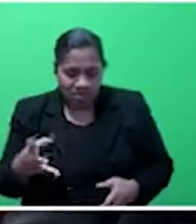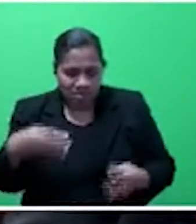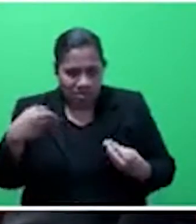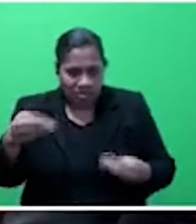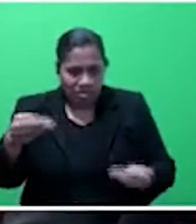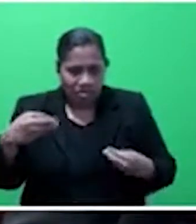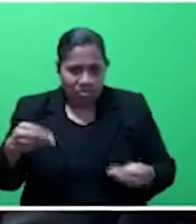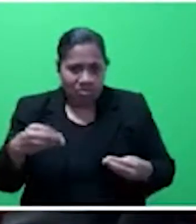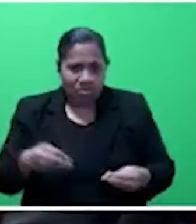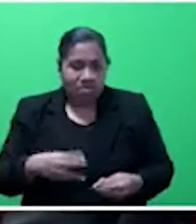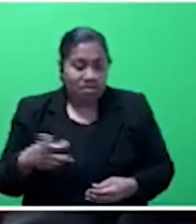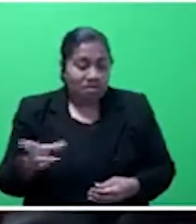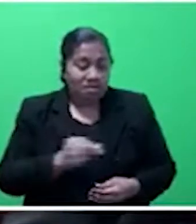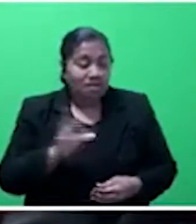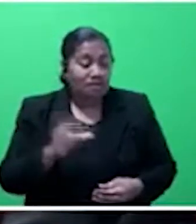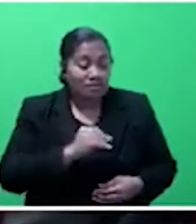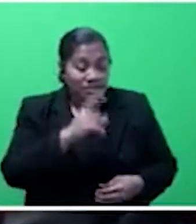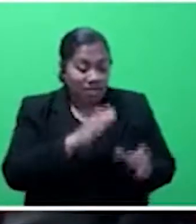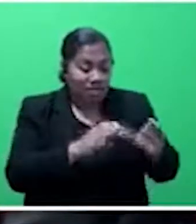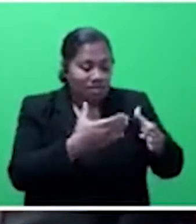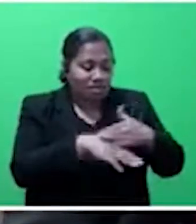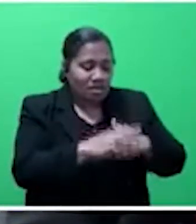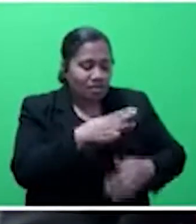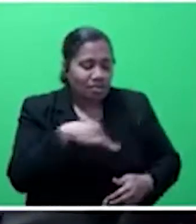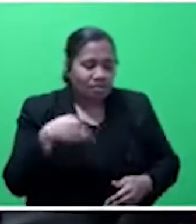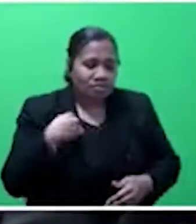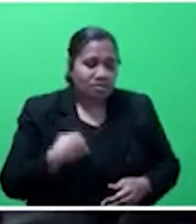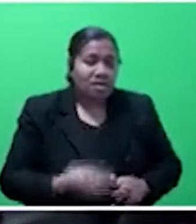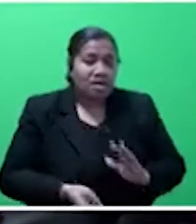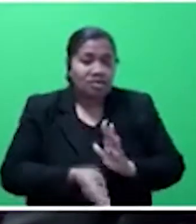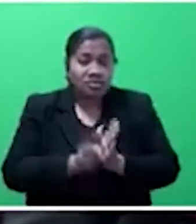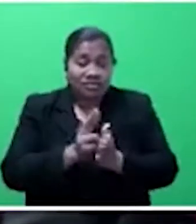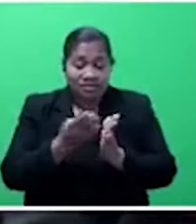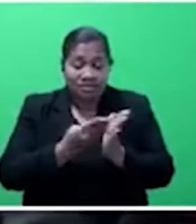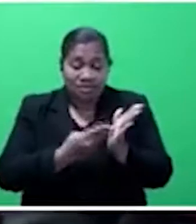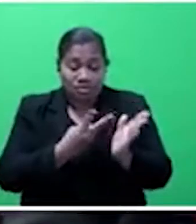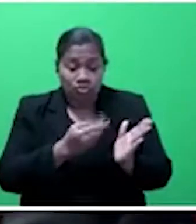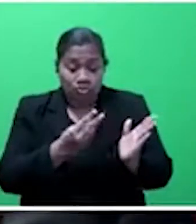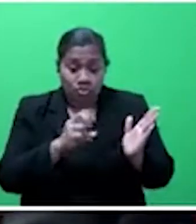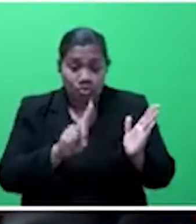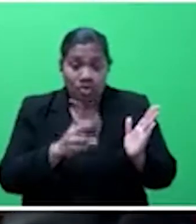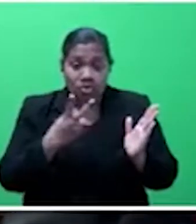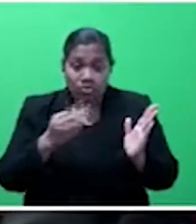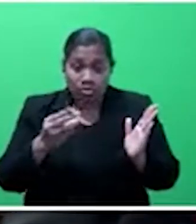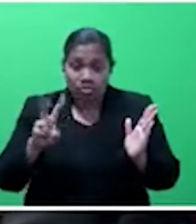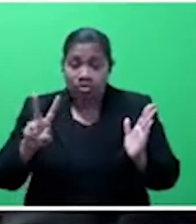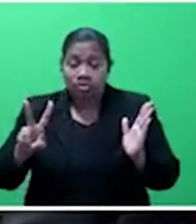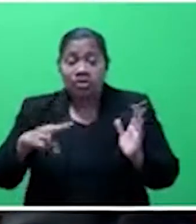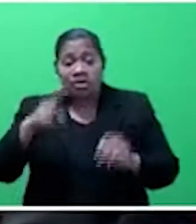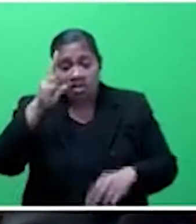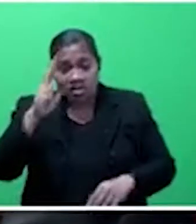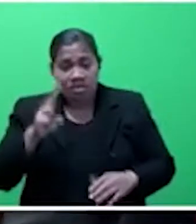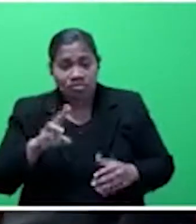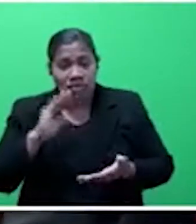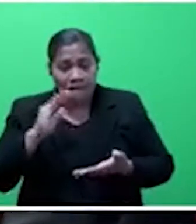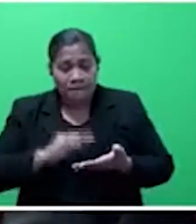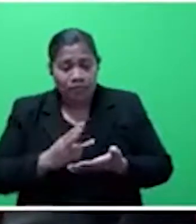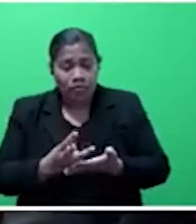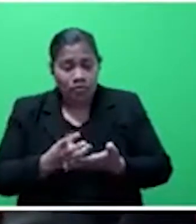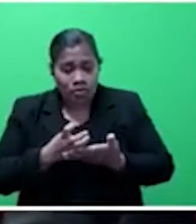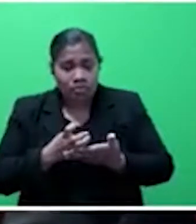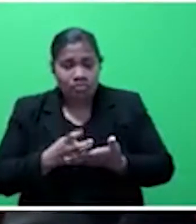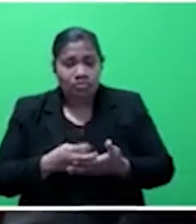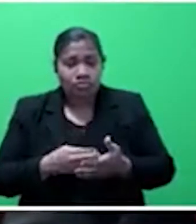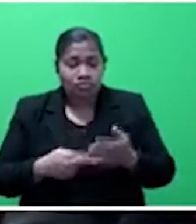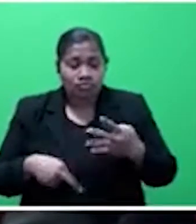revised budget, Mr. Speaker said 2021-2022, the national minimum wage rates and the 10 sectoral-based minimum wage